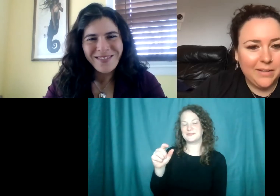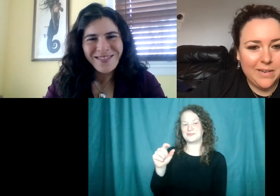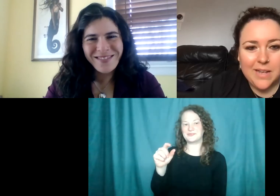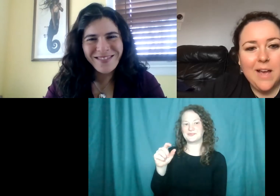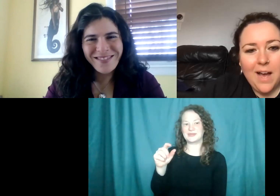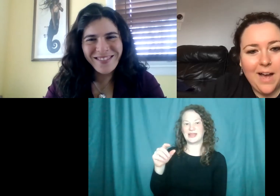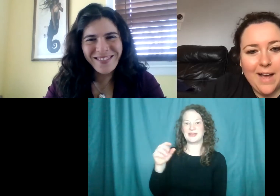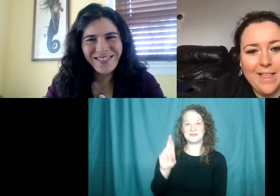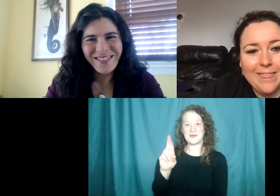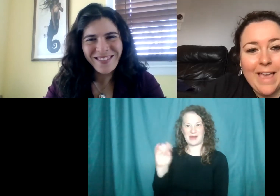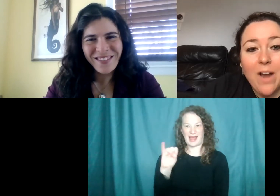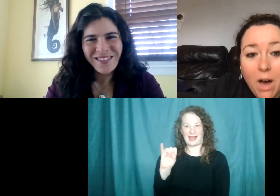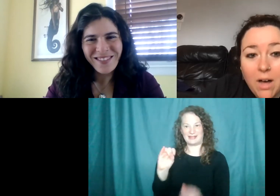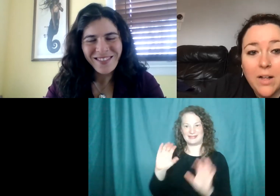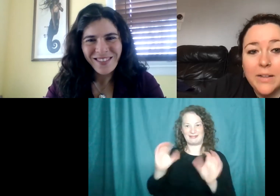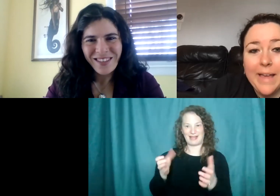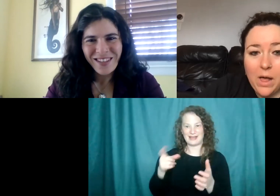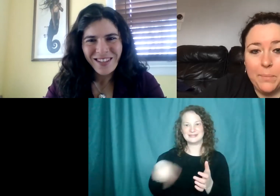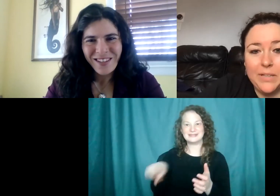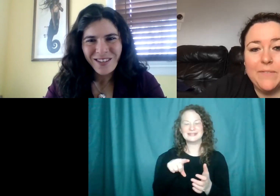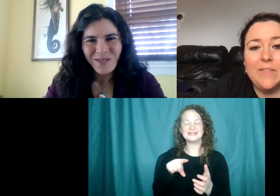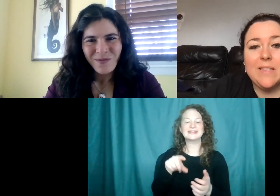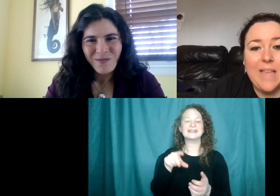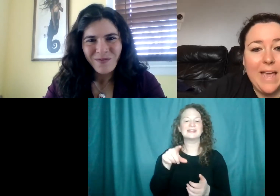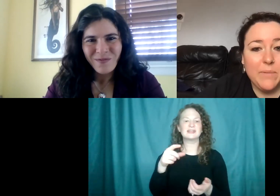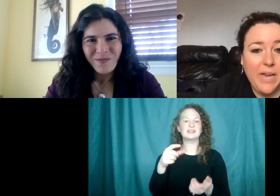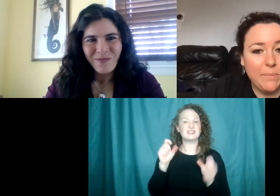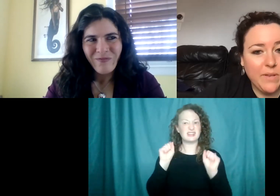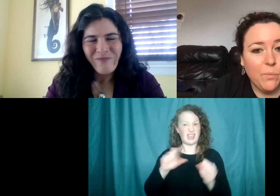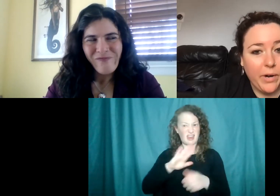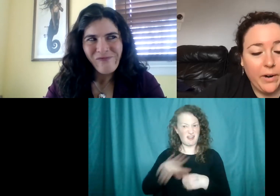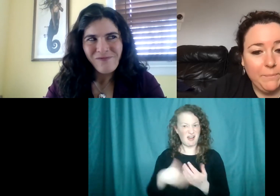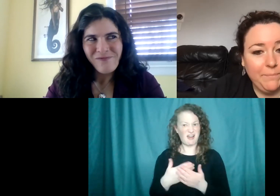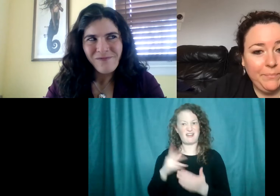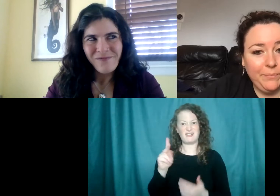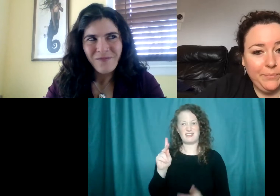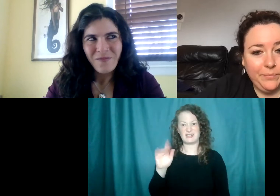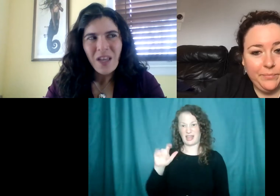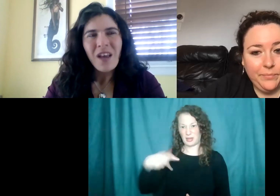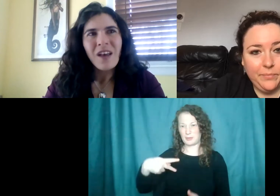Rhode Island. Can all kelp live in the same types of water?